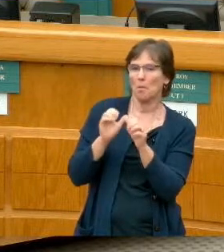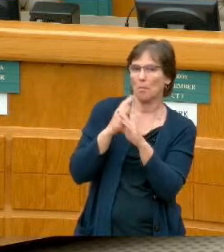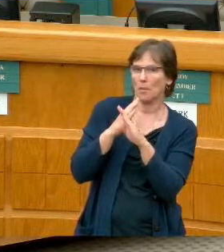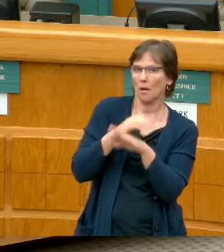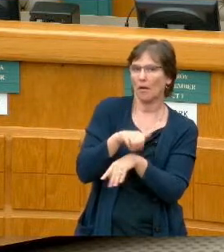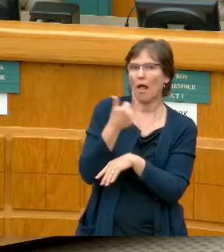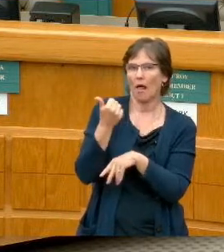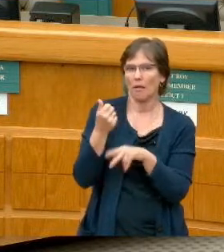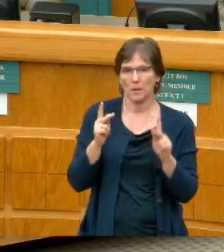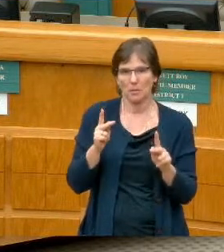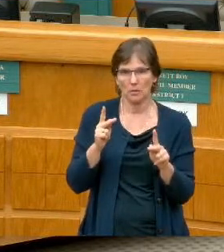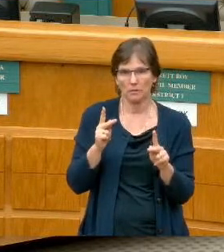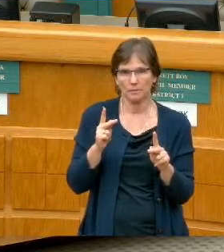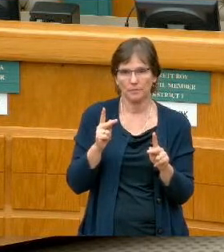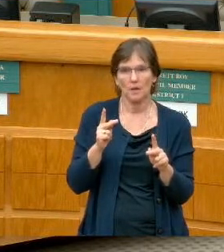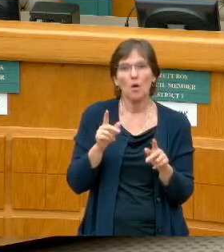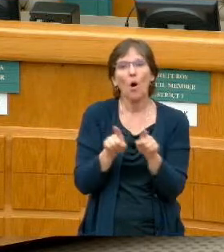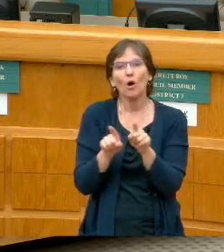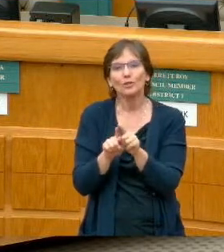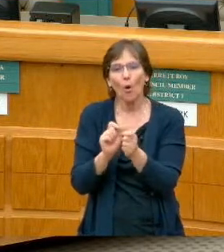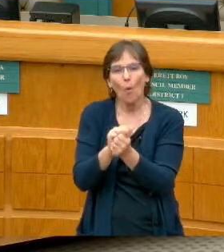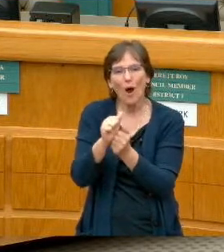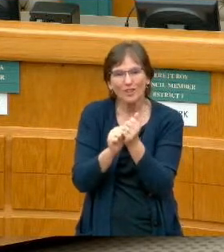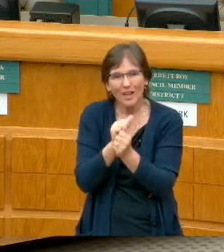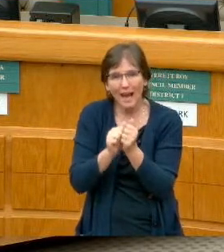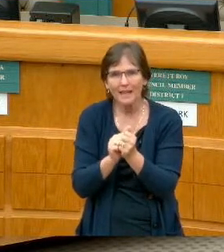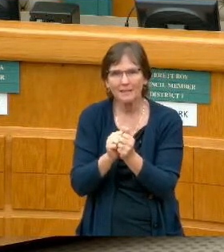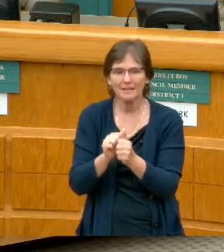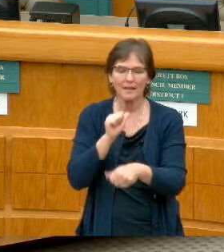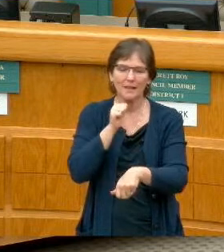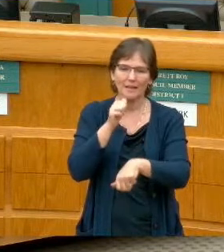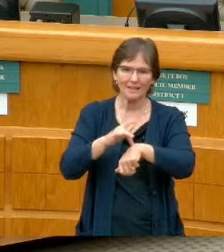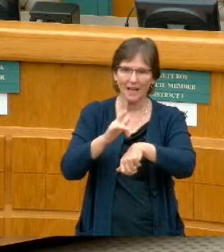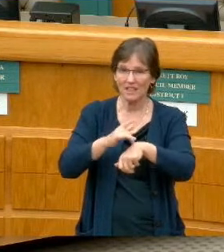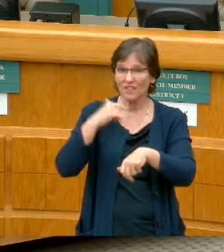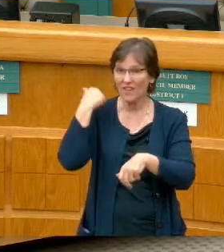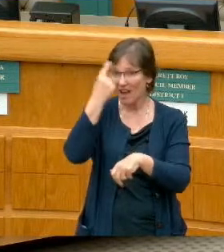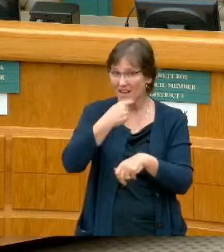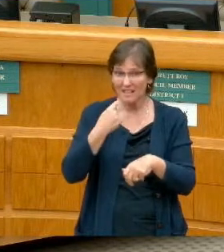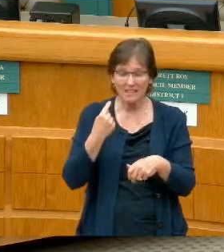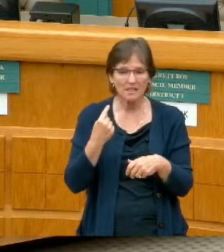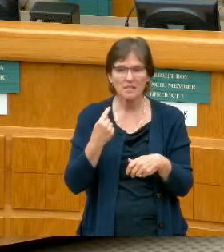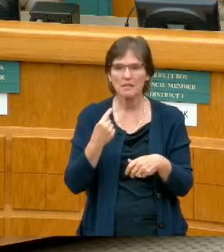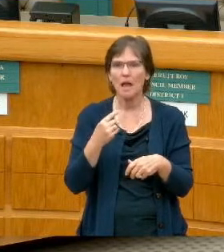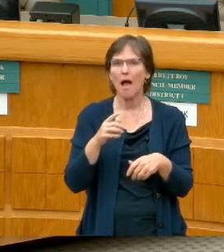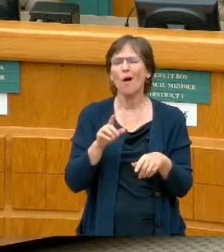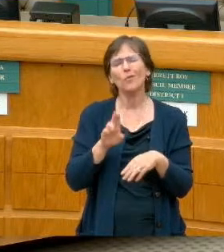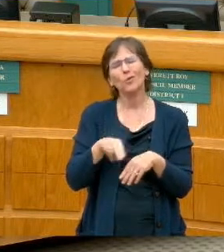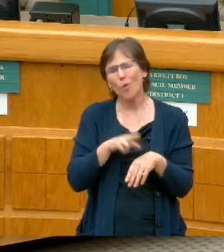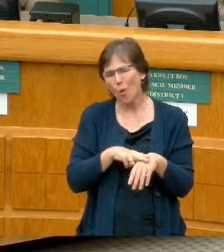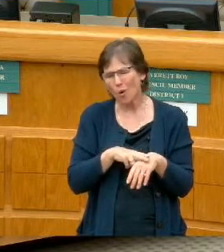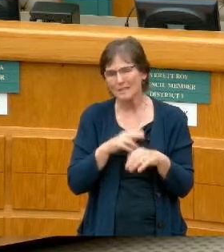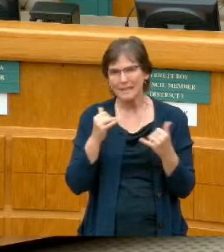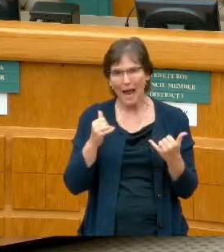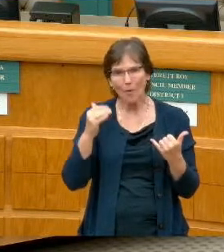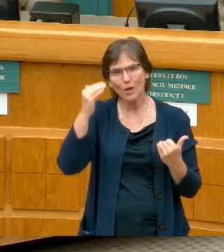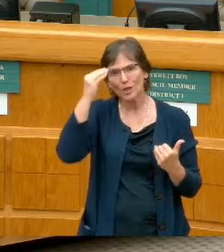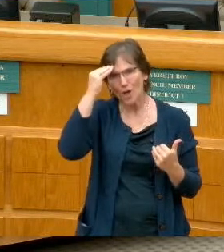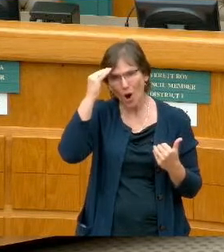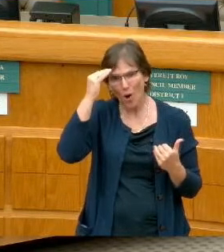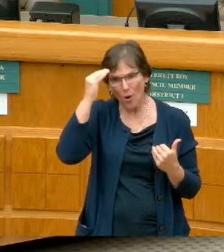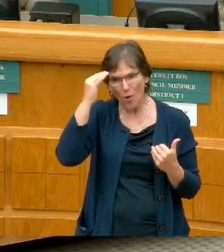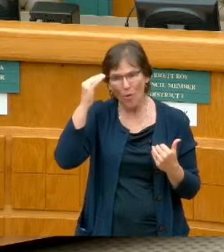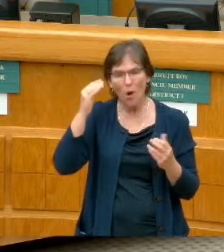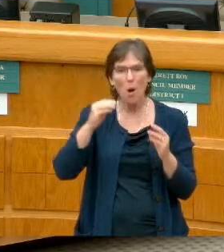not touching our face, and of course, aren't we more aware than ever of the vulnerable that live amongst